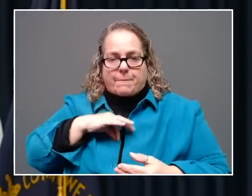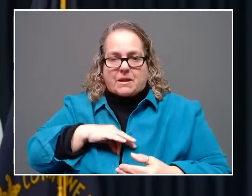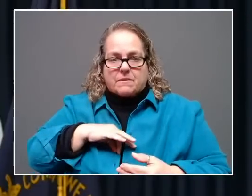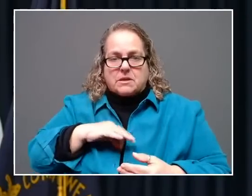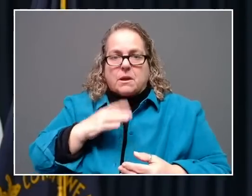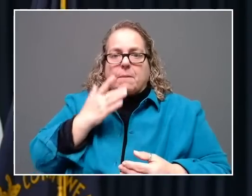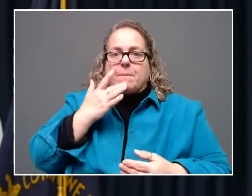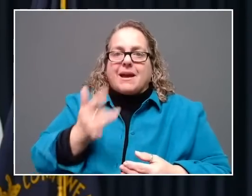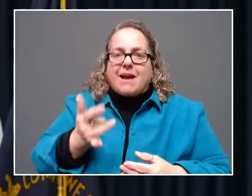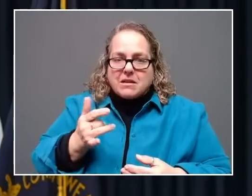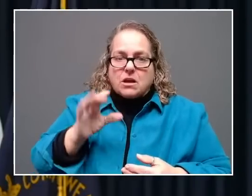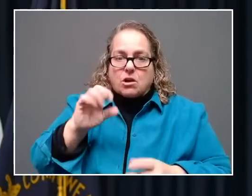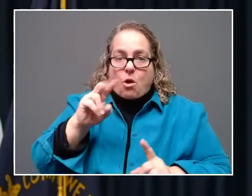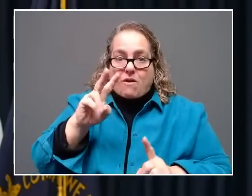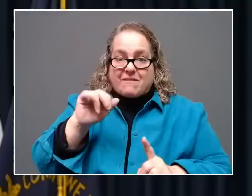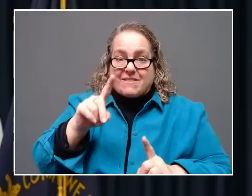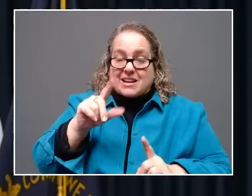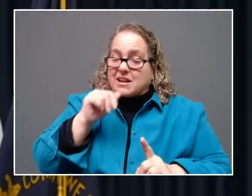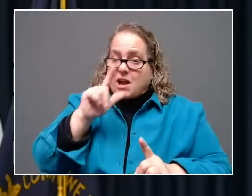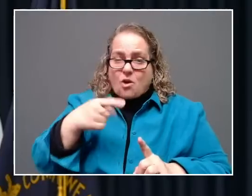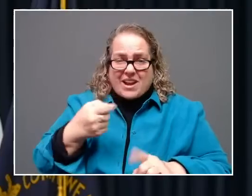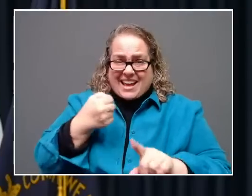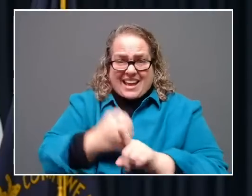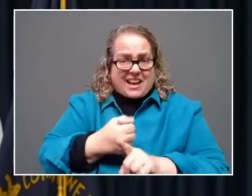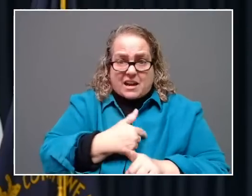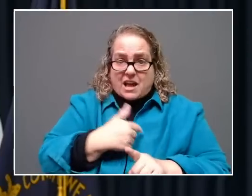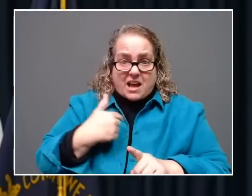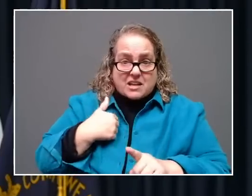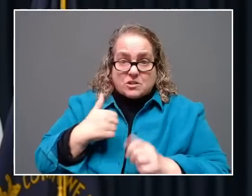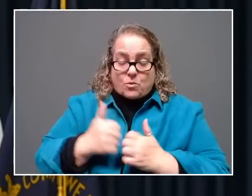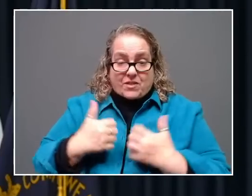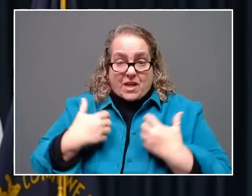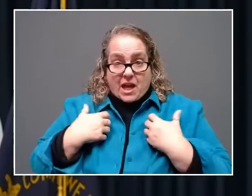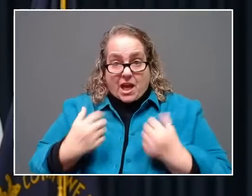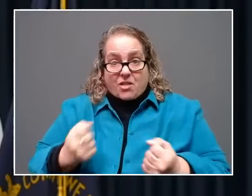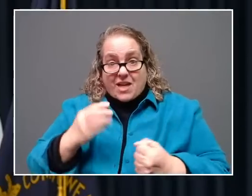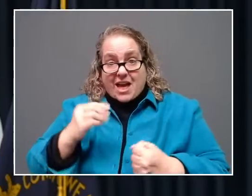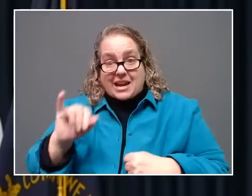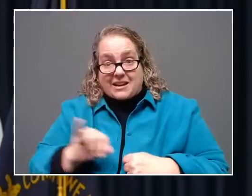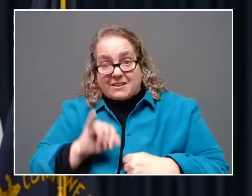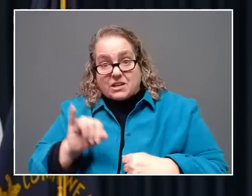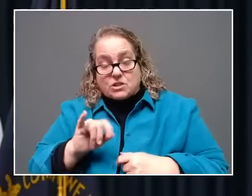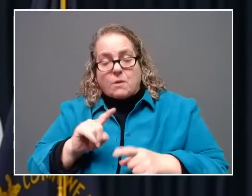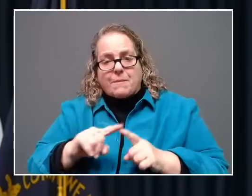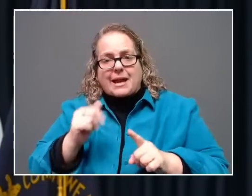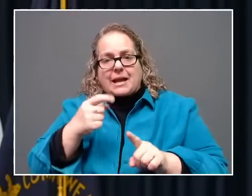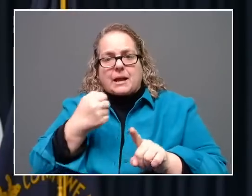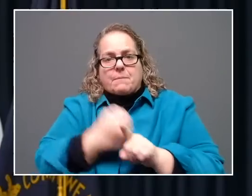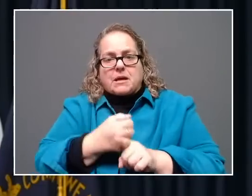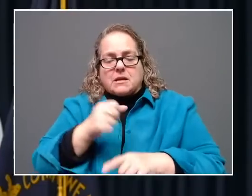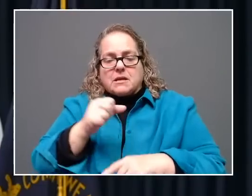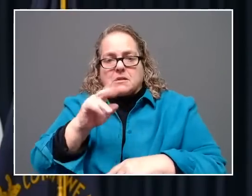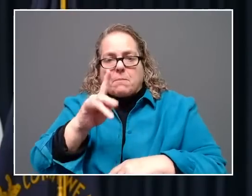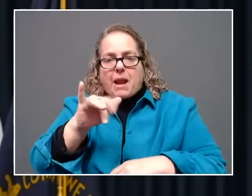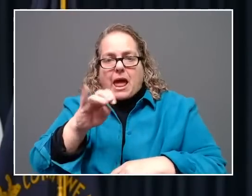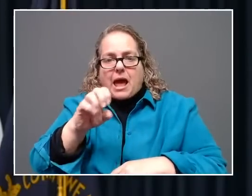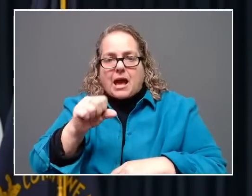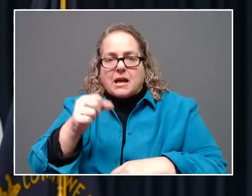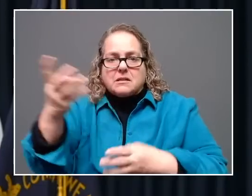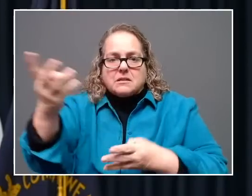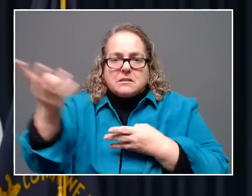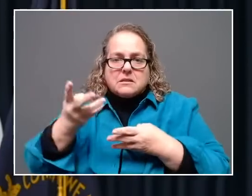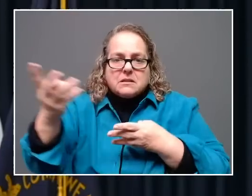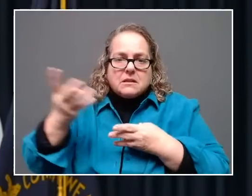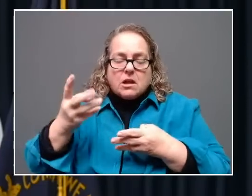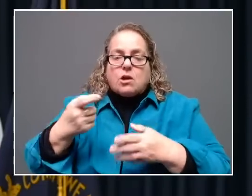COVID hasn't just hit us in terms of health and infection. It has impacted supply chains, which have caused the price of